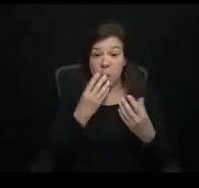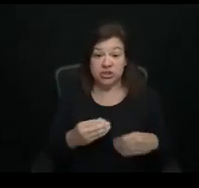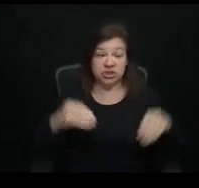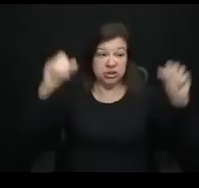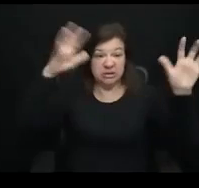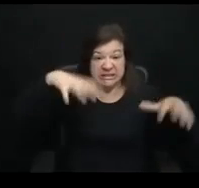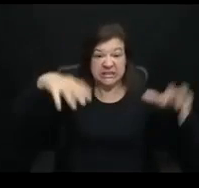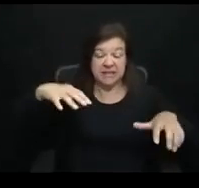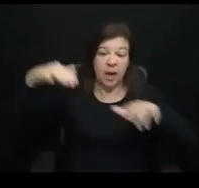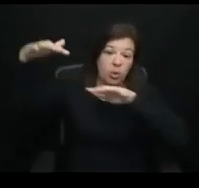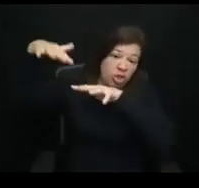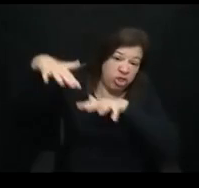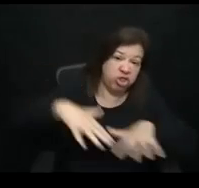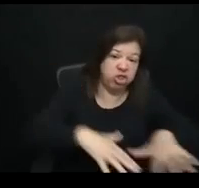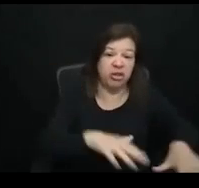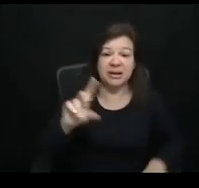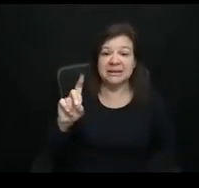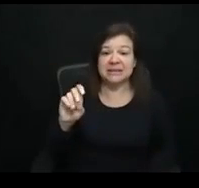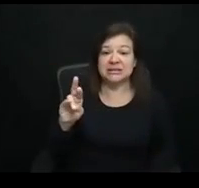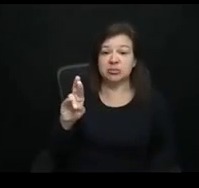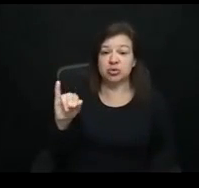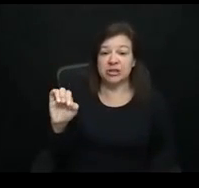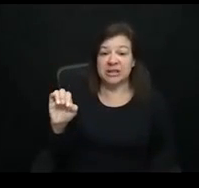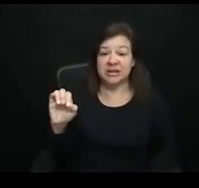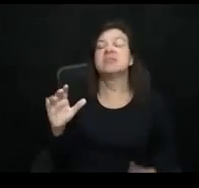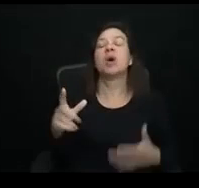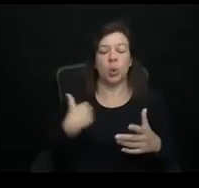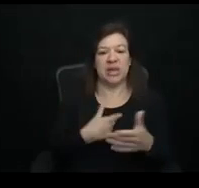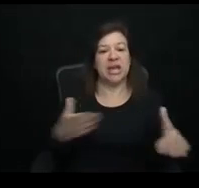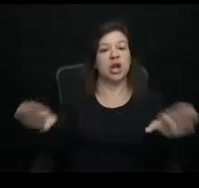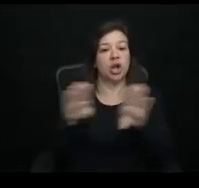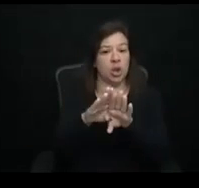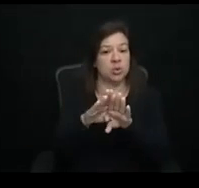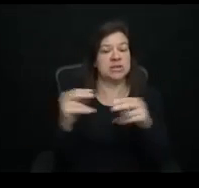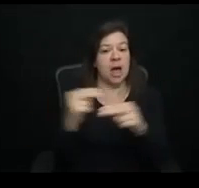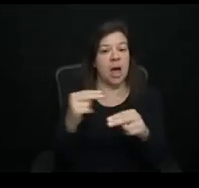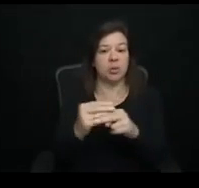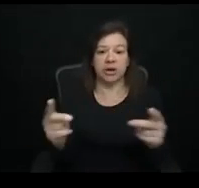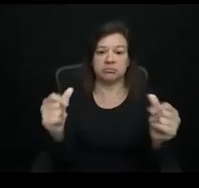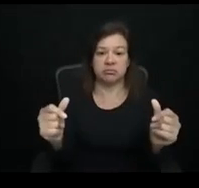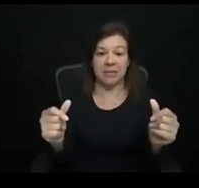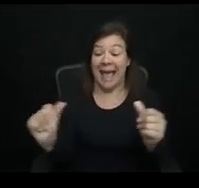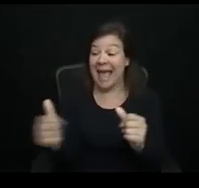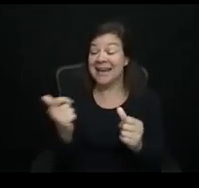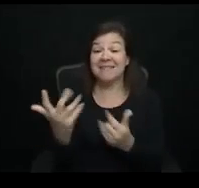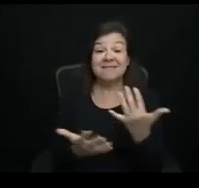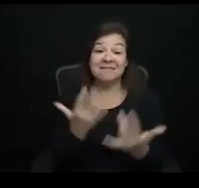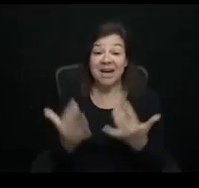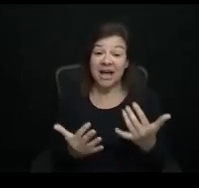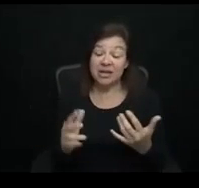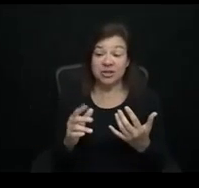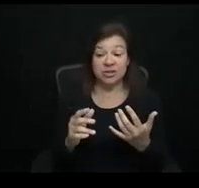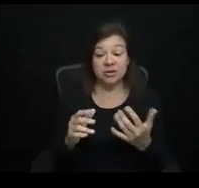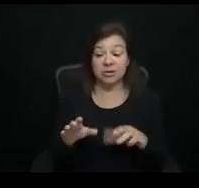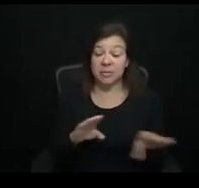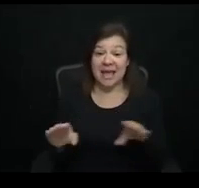things, we could go back to a closed status fairly quickly. In addition to that, any fire behavior that may cause us to shut